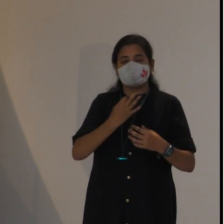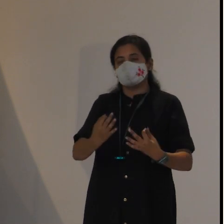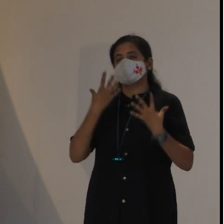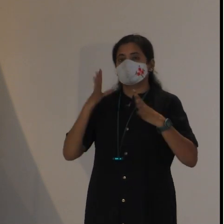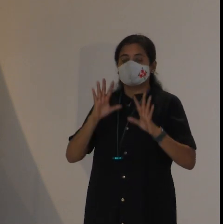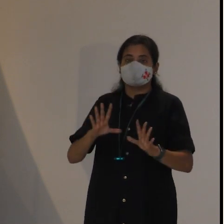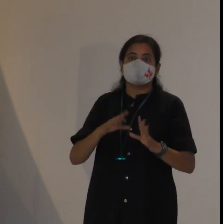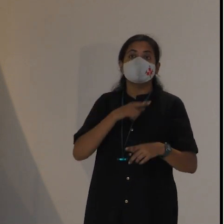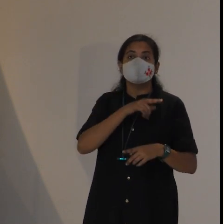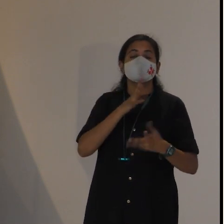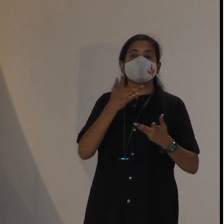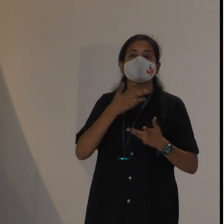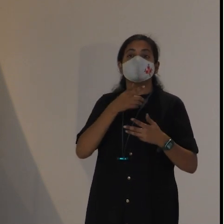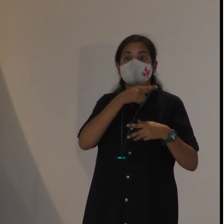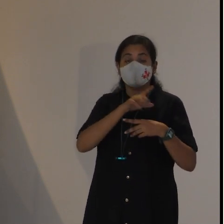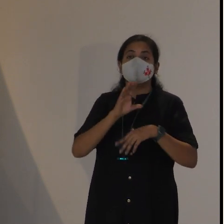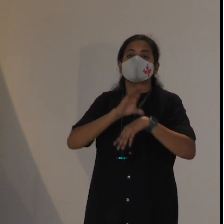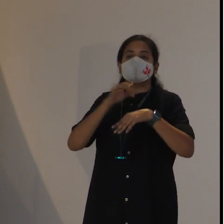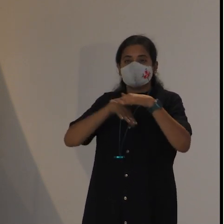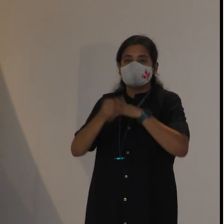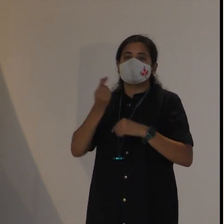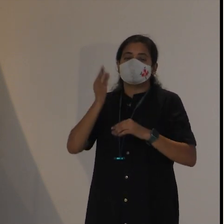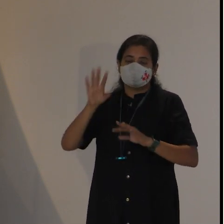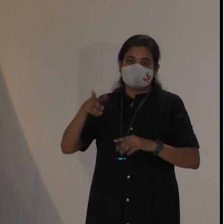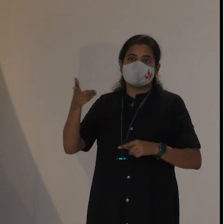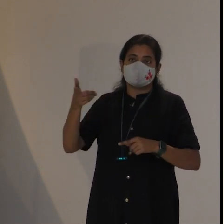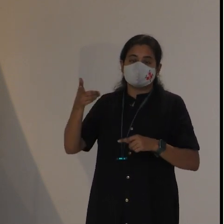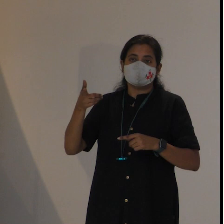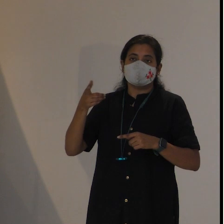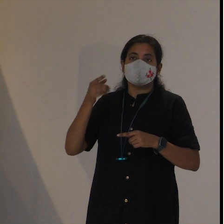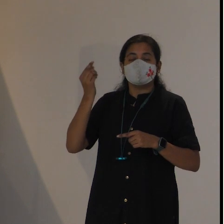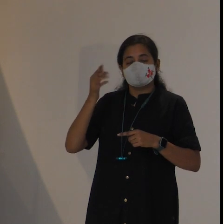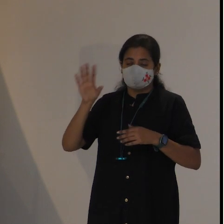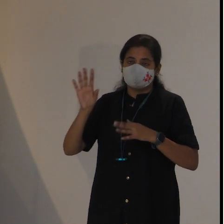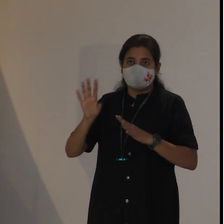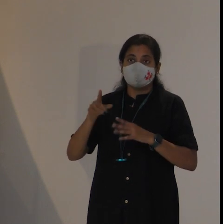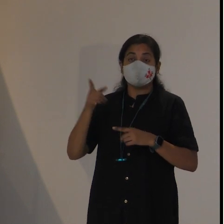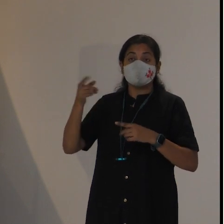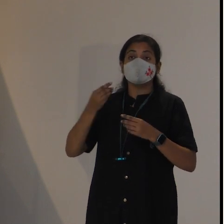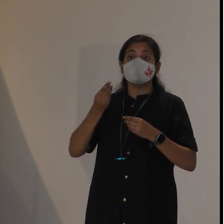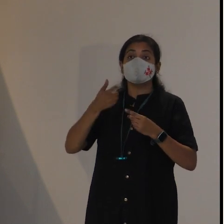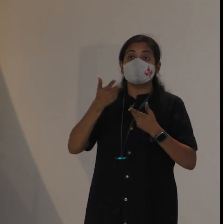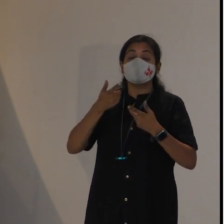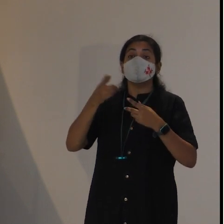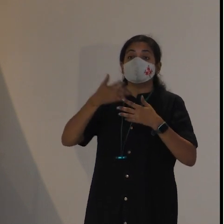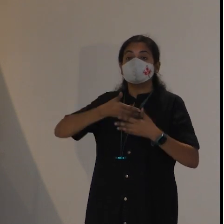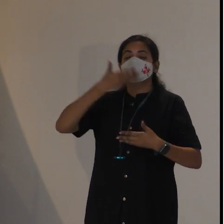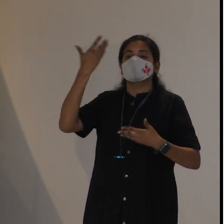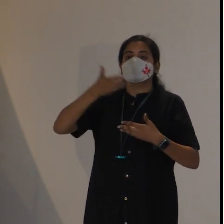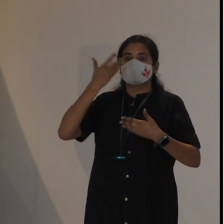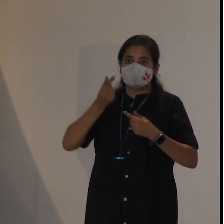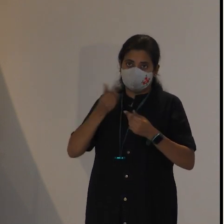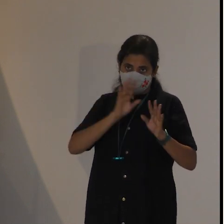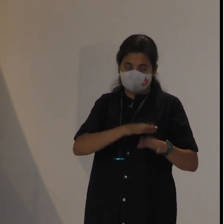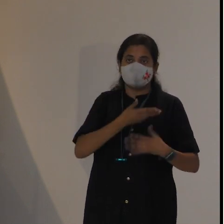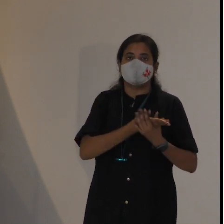A thurubal is very central to Catholic worship. It exists primarily in Catholic forms of worship, and it's used to offer incense.